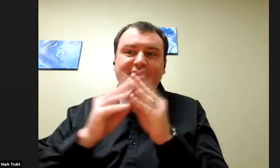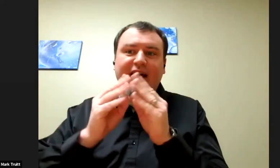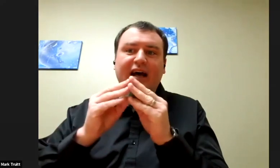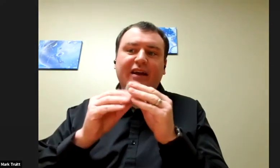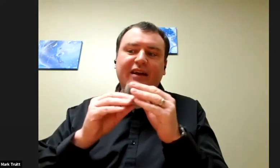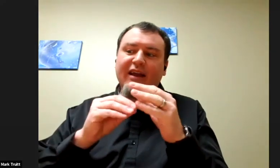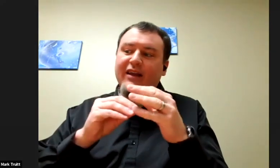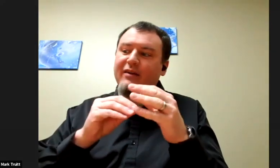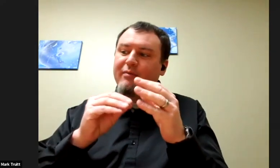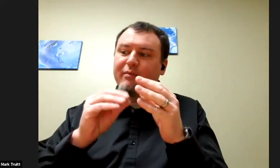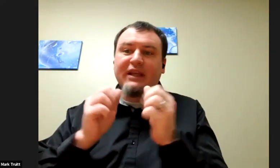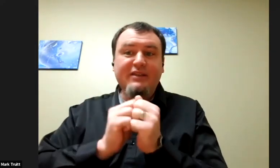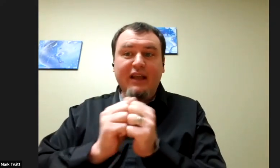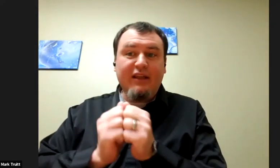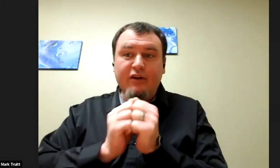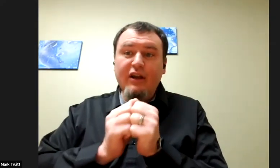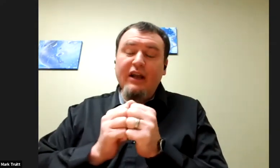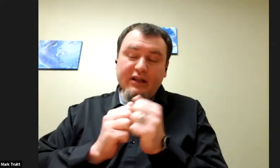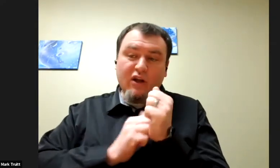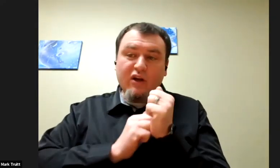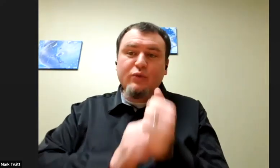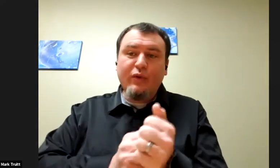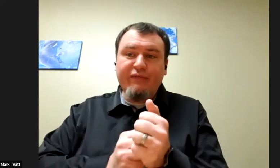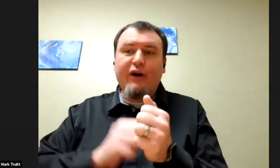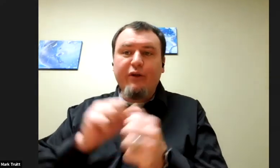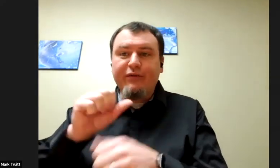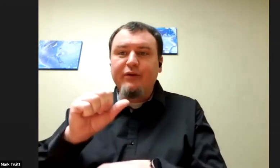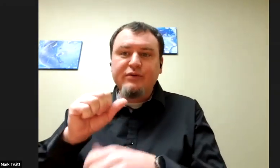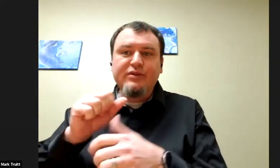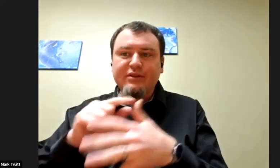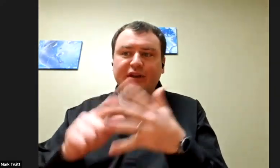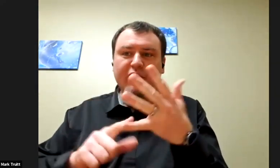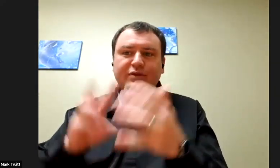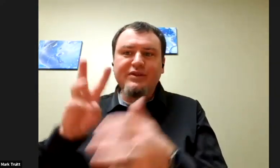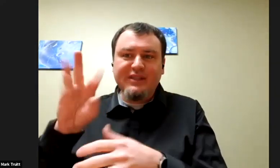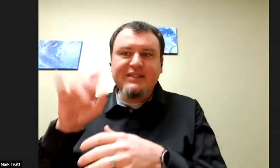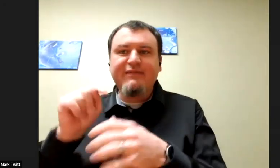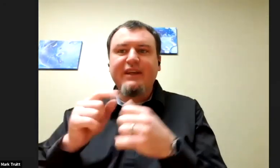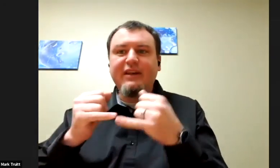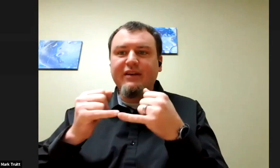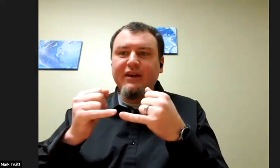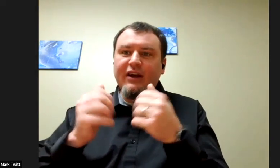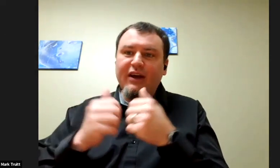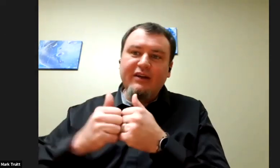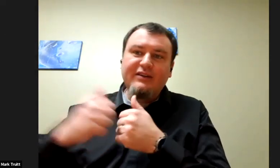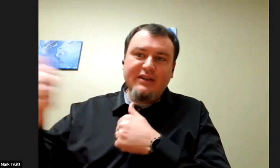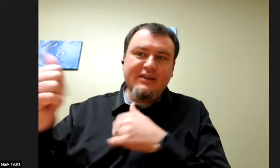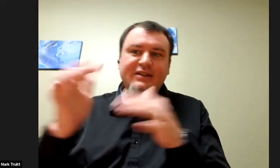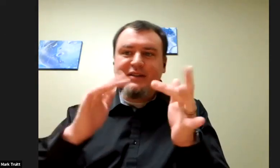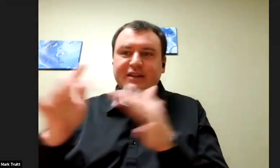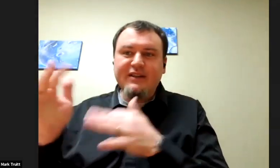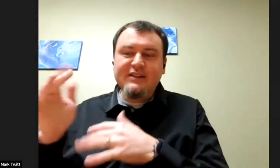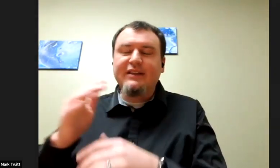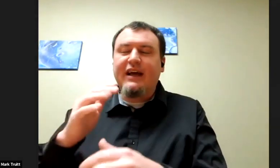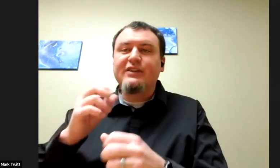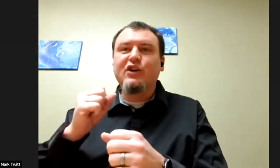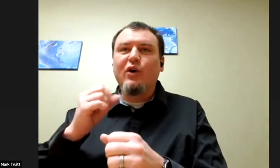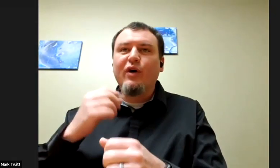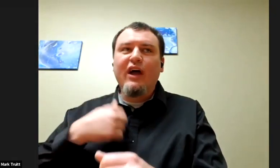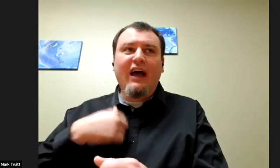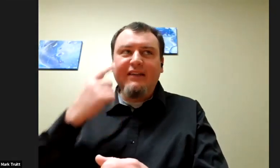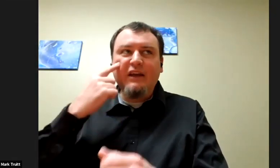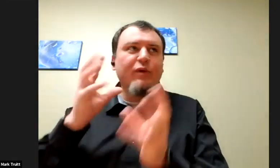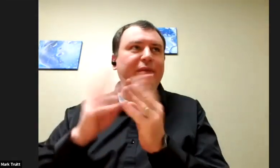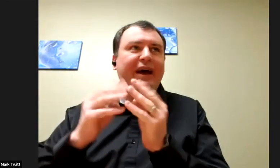back inside and meet together as long as we followed those, you know, 6 feet distances and things like that.